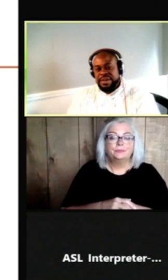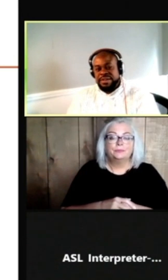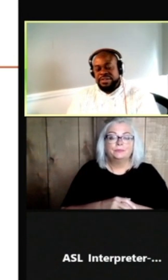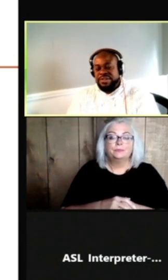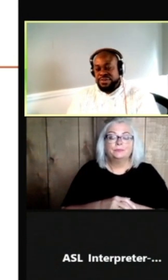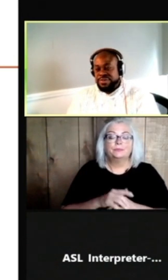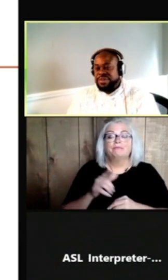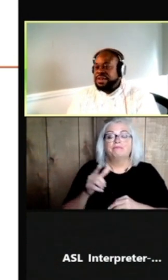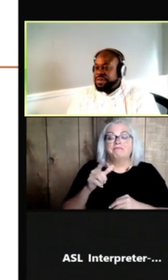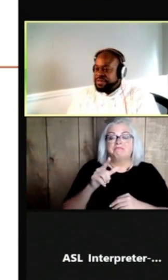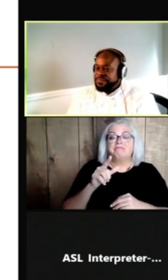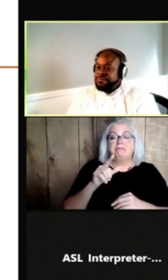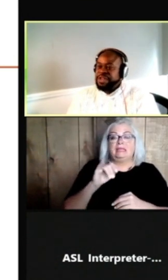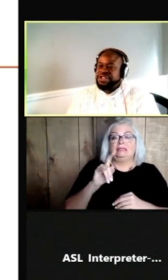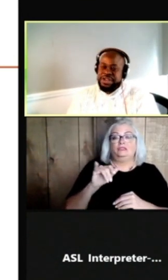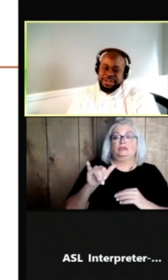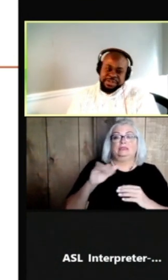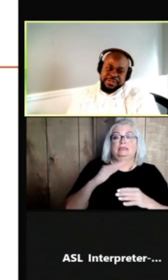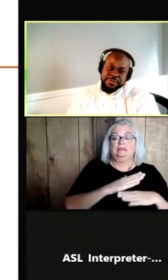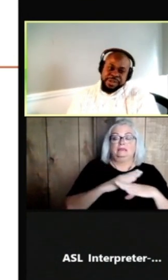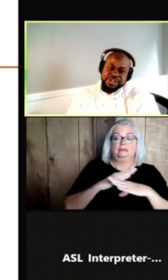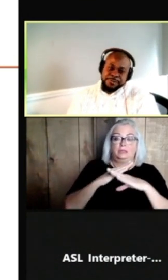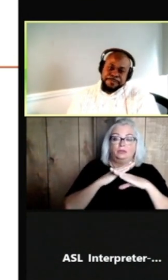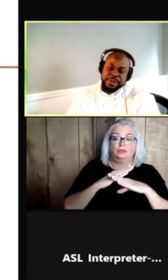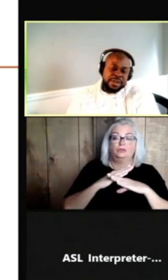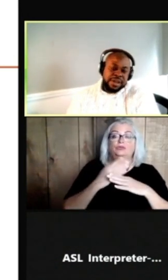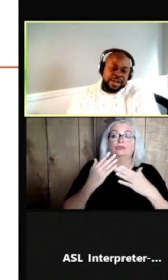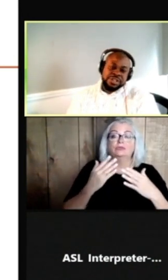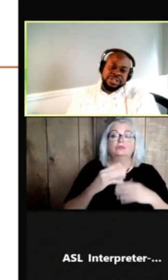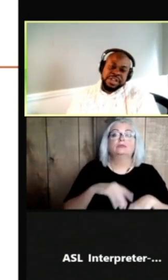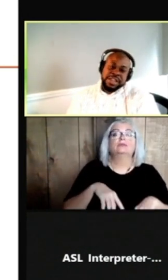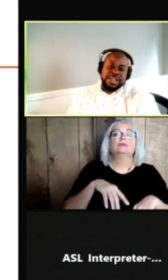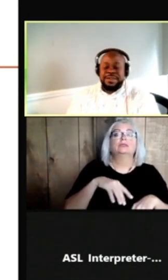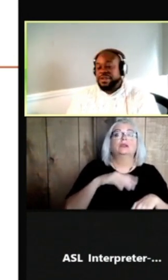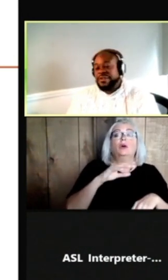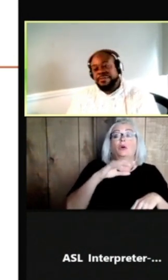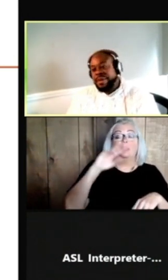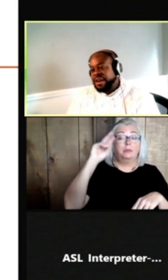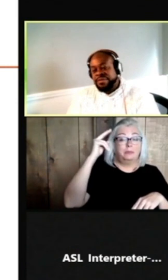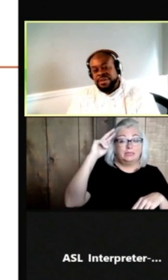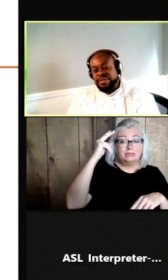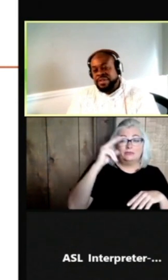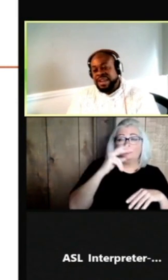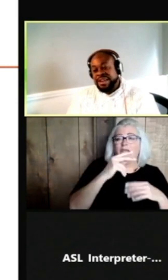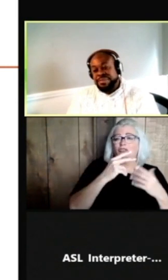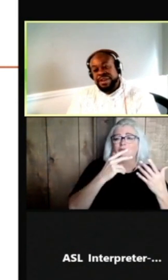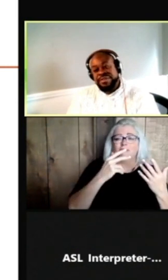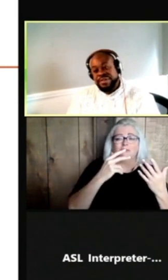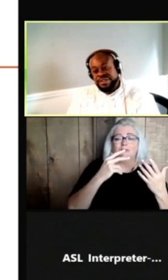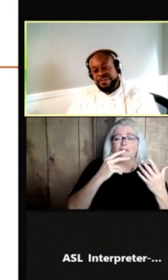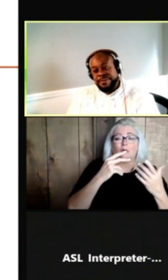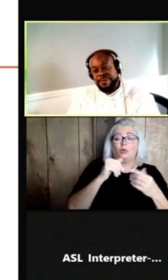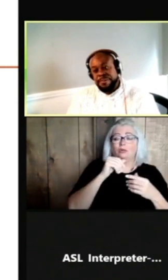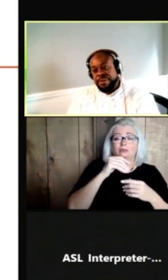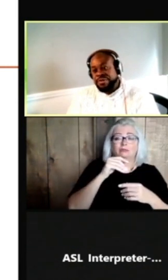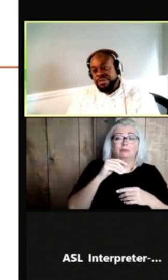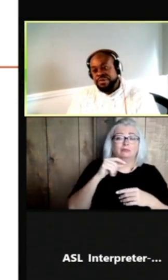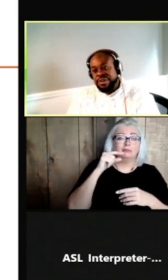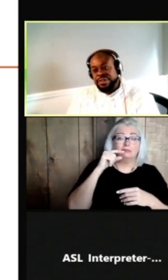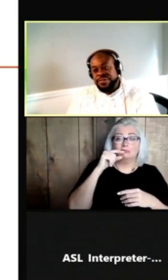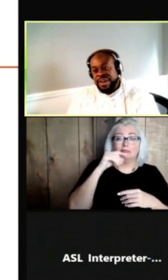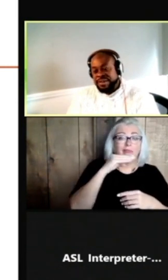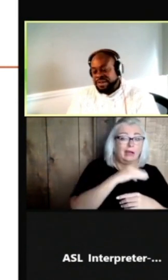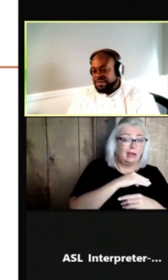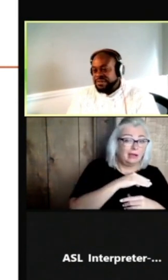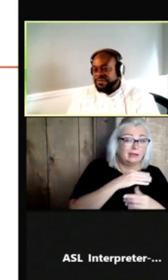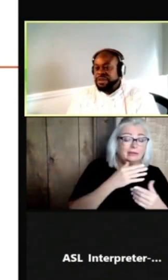barriers, using misinformation and disinformation, I will just say that the cumulative impact of this is that it can be discouraging. A person